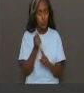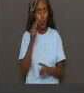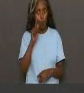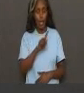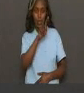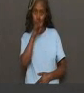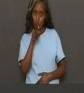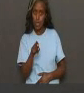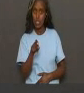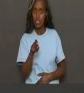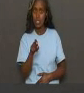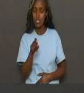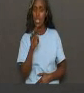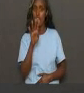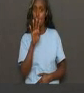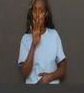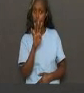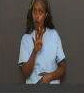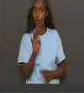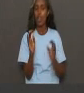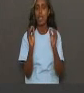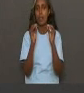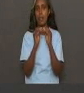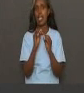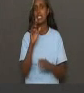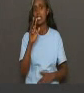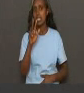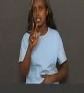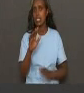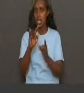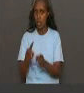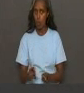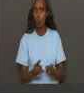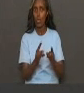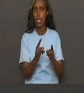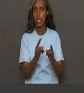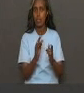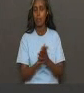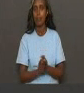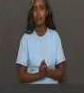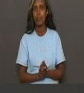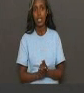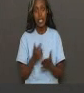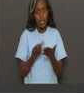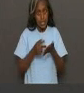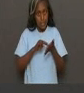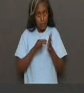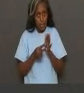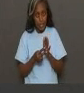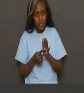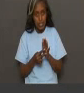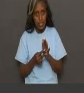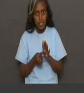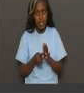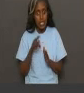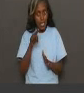student can choose one question in 4 plus 3 ways. That